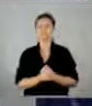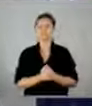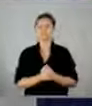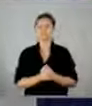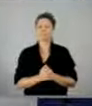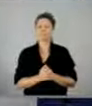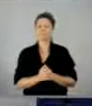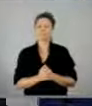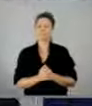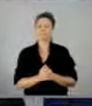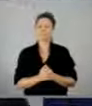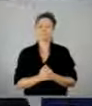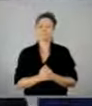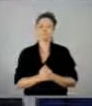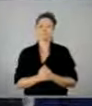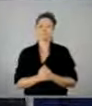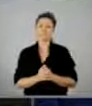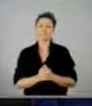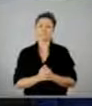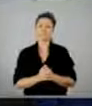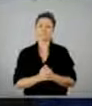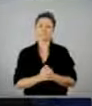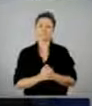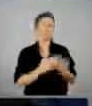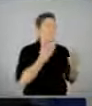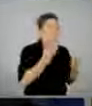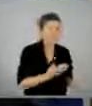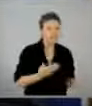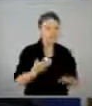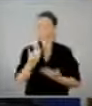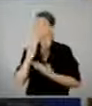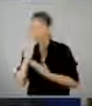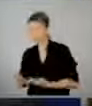Oh, thank you, Prime Minister and Minister, for